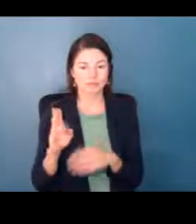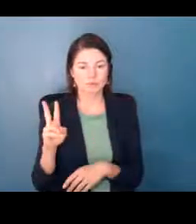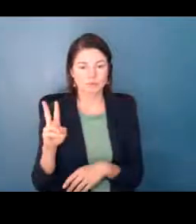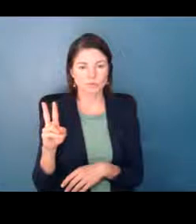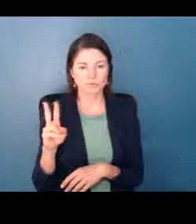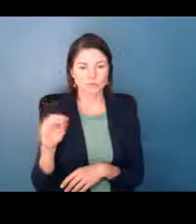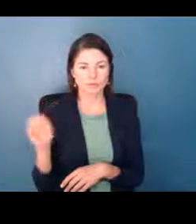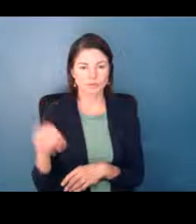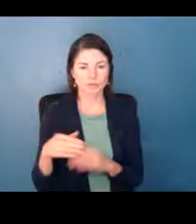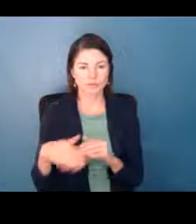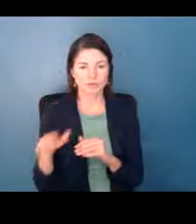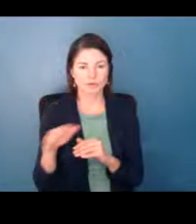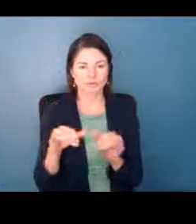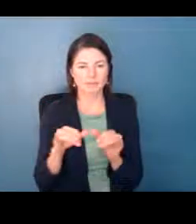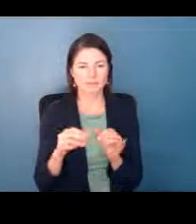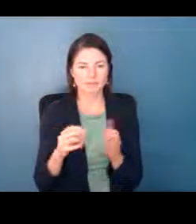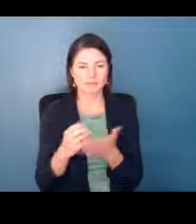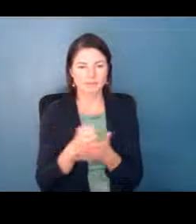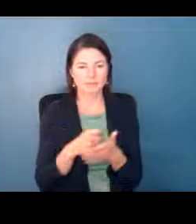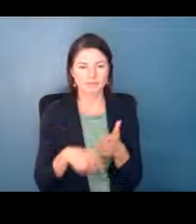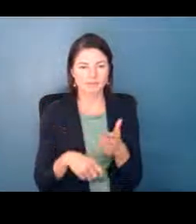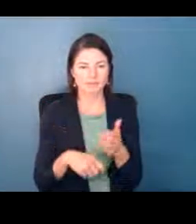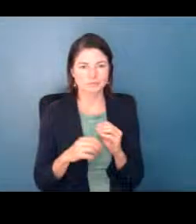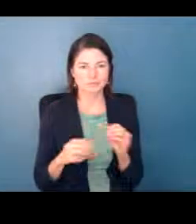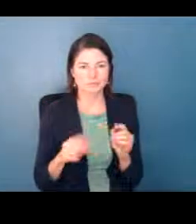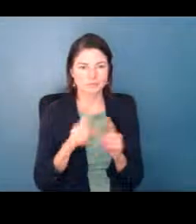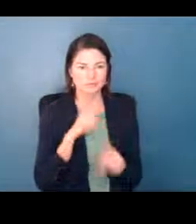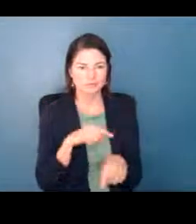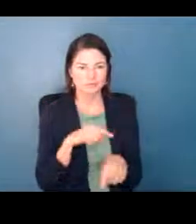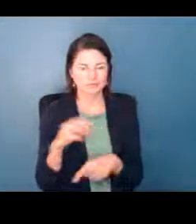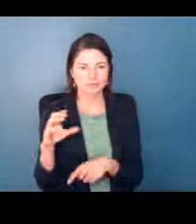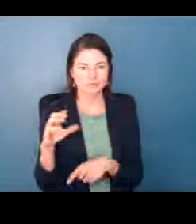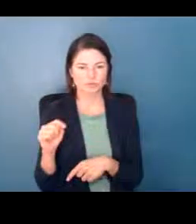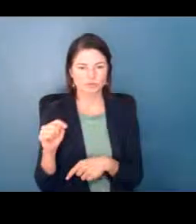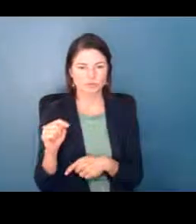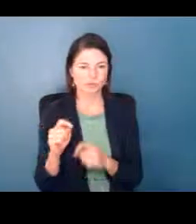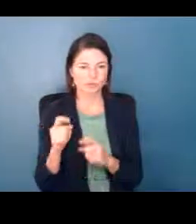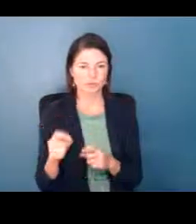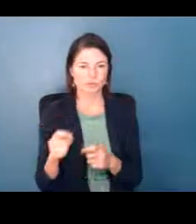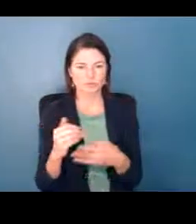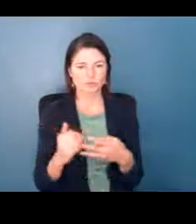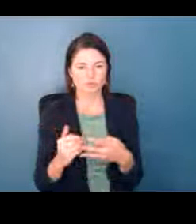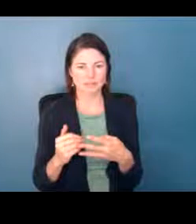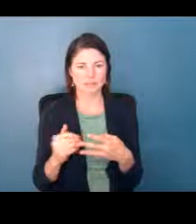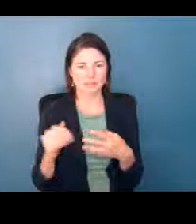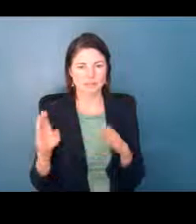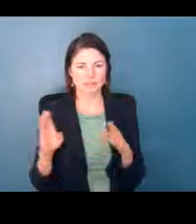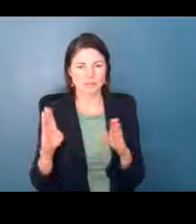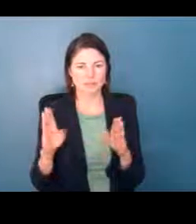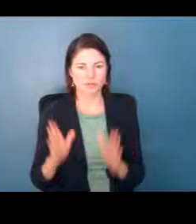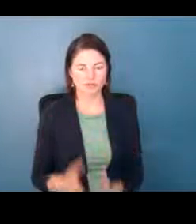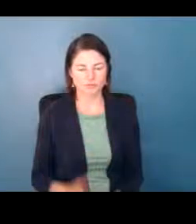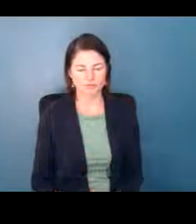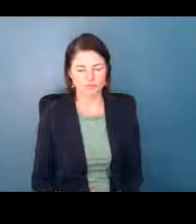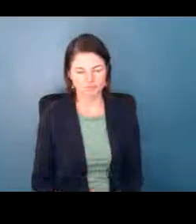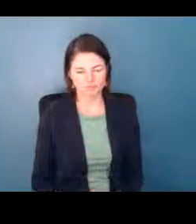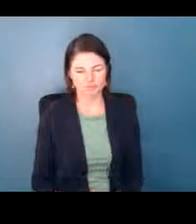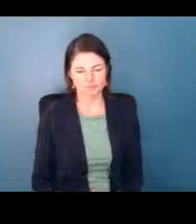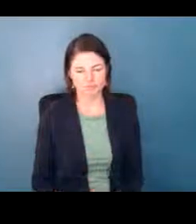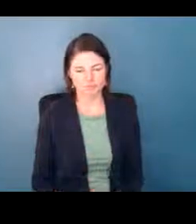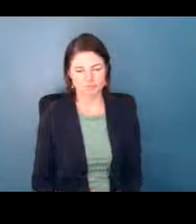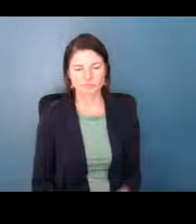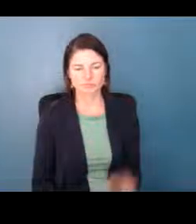the engineer's estimate, who later was found to be unresponsive. Caltrans is looking to award to the second lowest bidder. Item